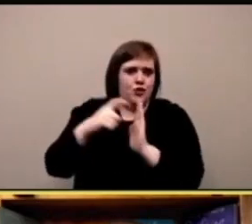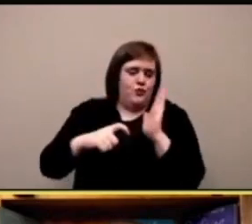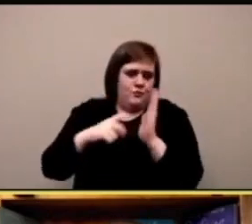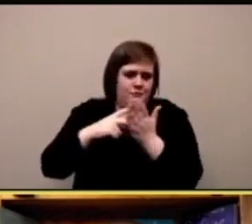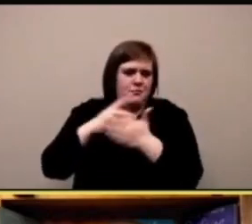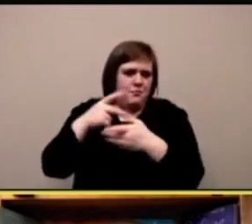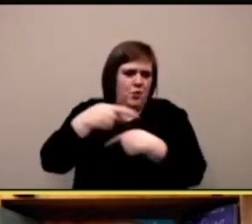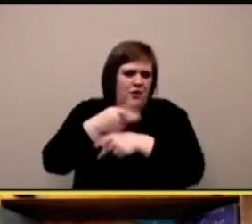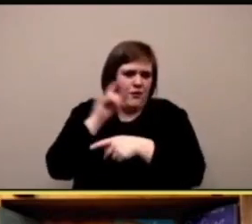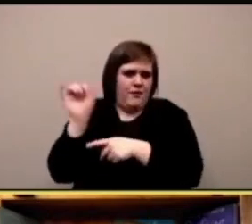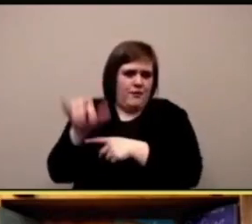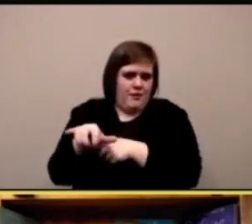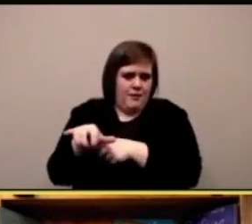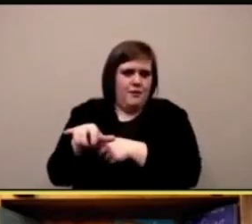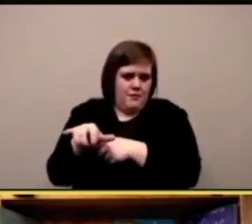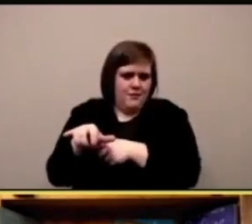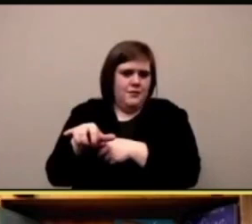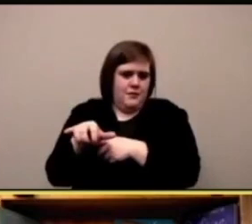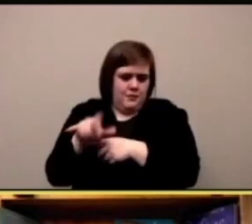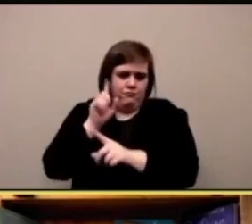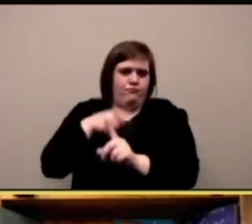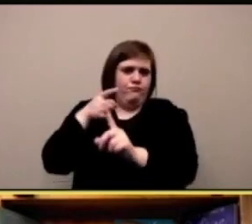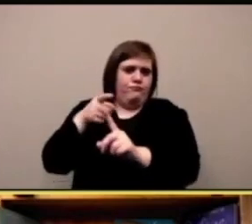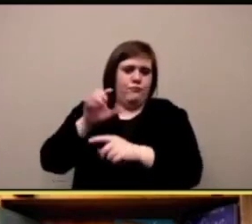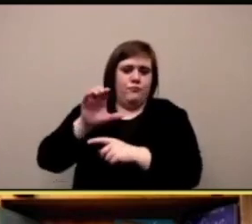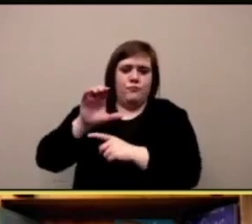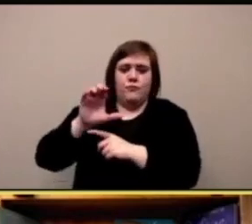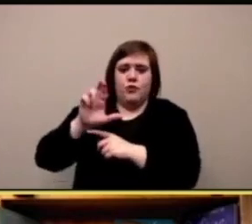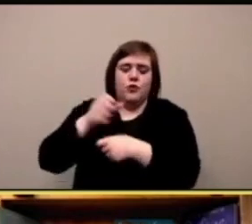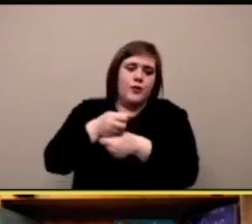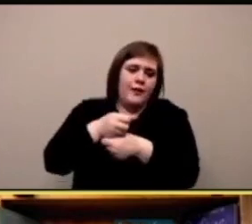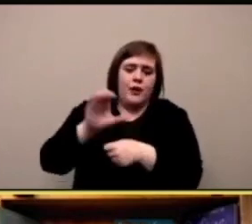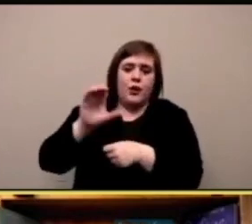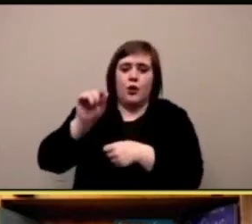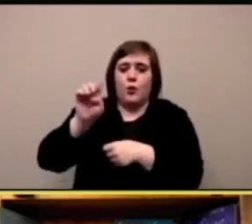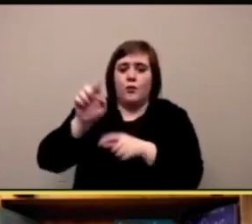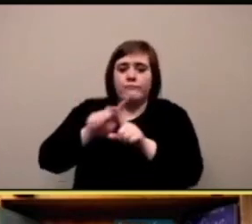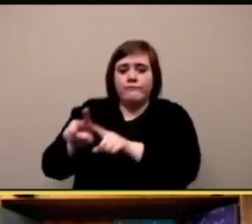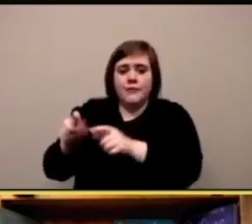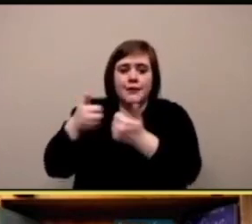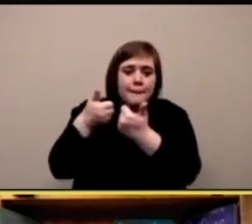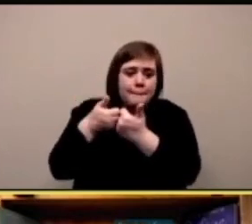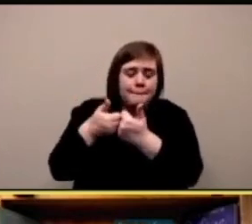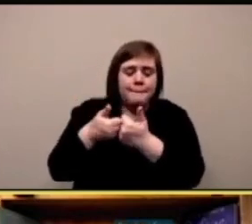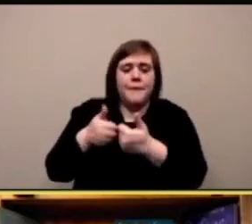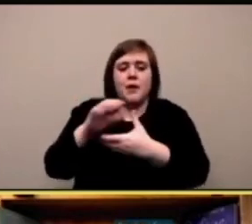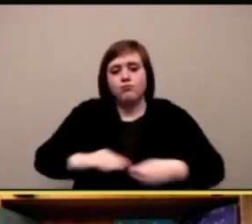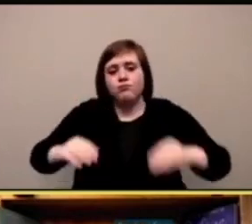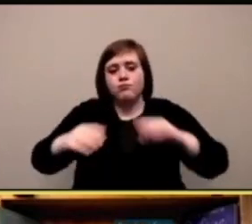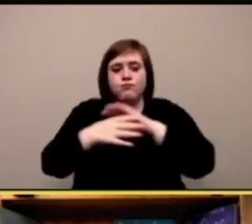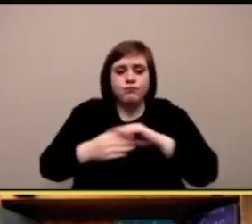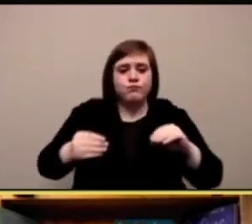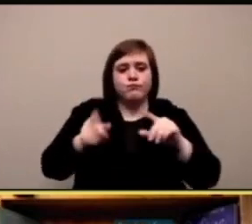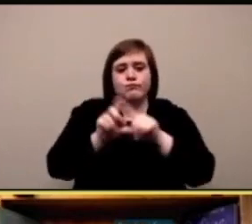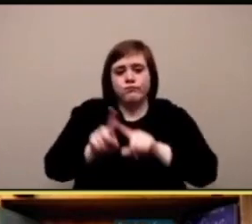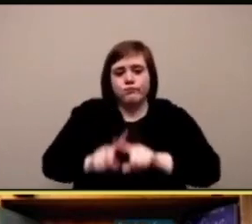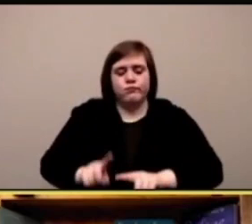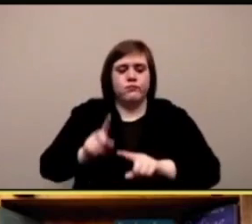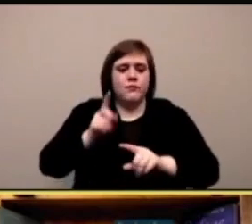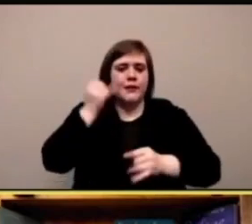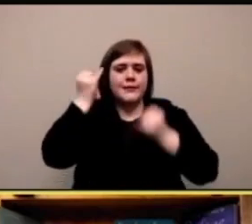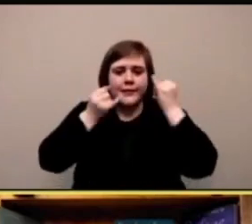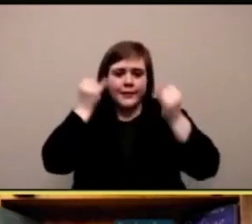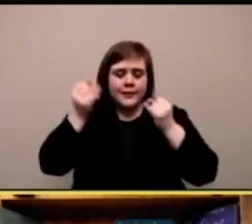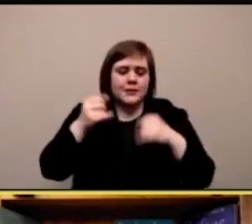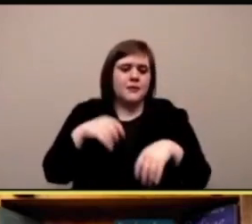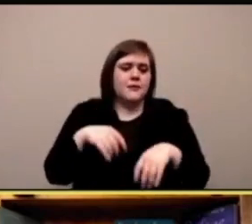community, to create and code games, code narratives, code stories, code ideas